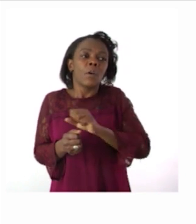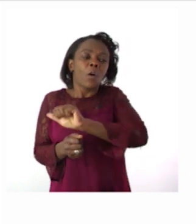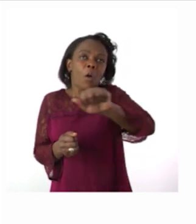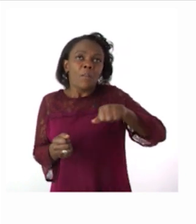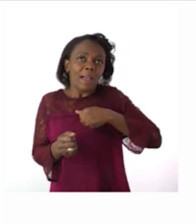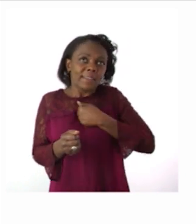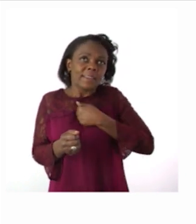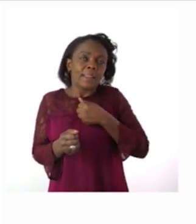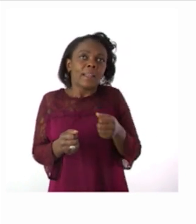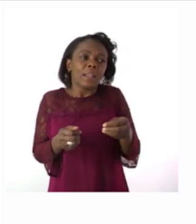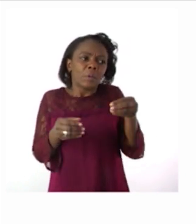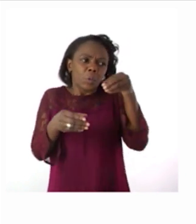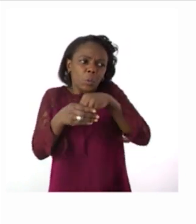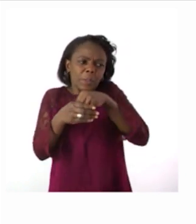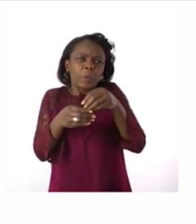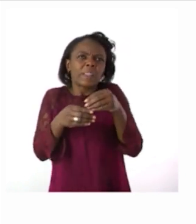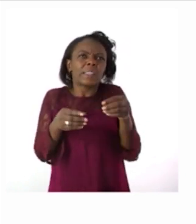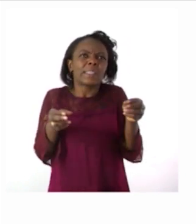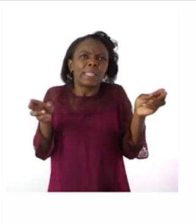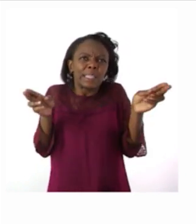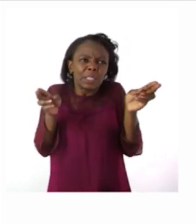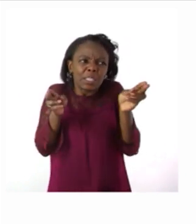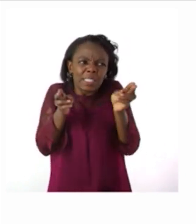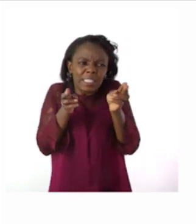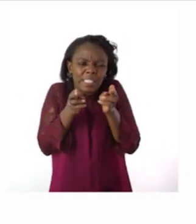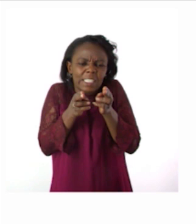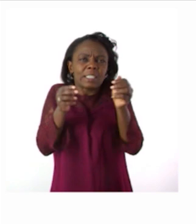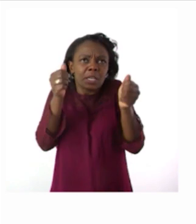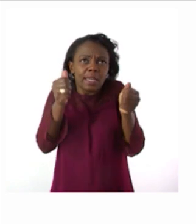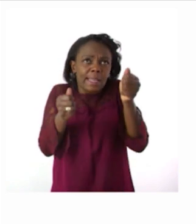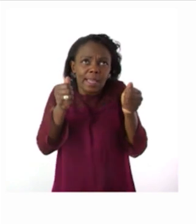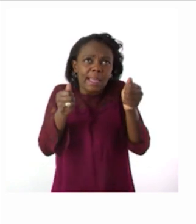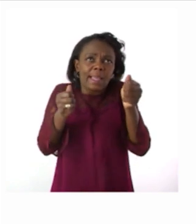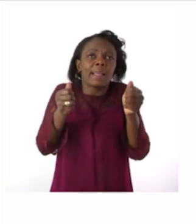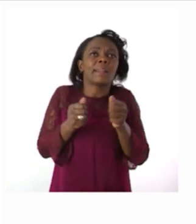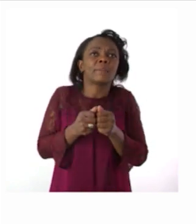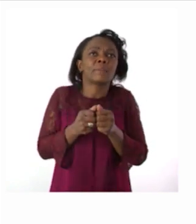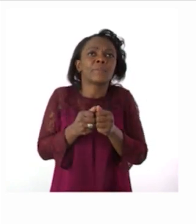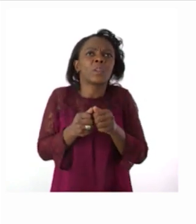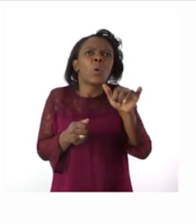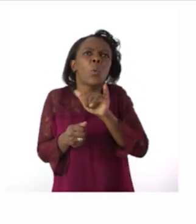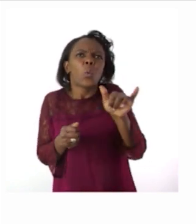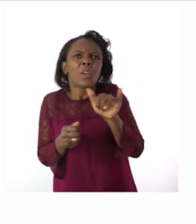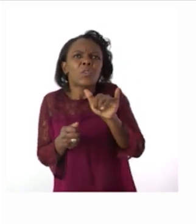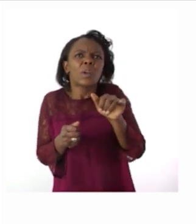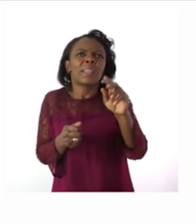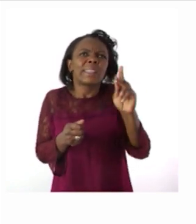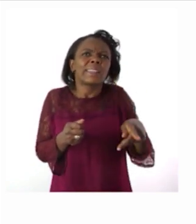of us had to squeeze in the tiny car. Which word is the pronoun in that